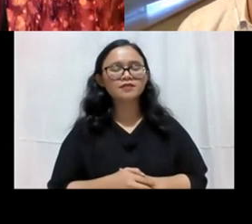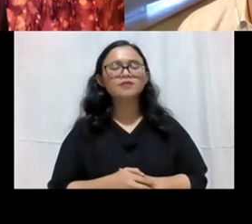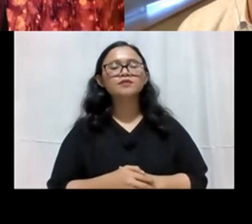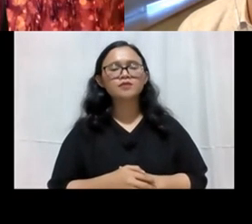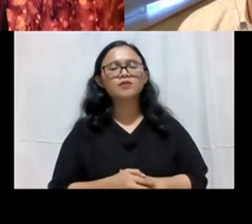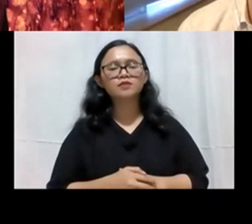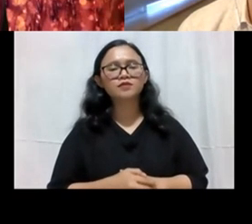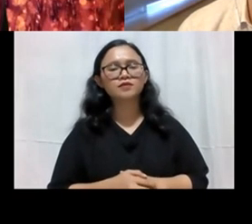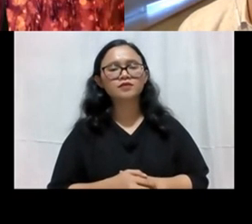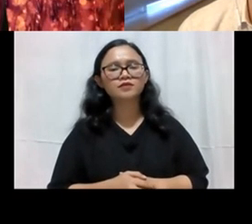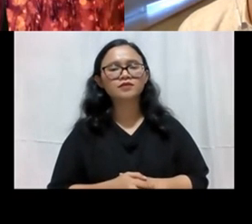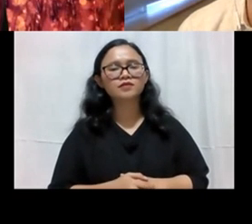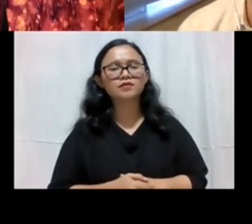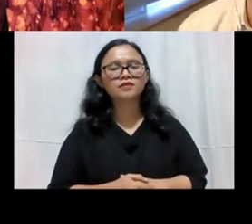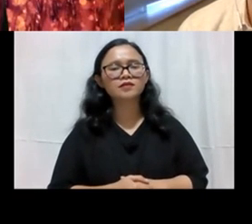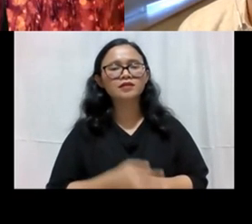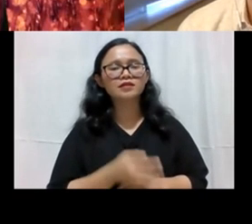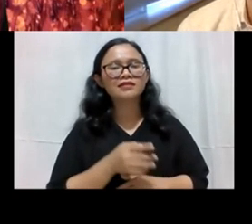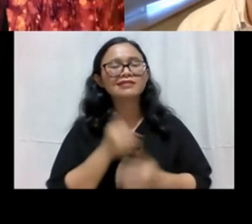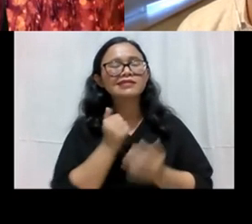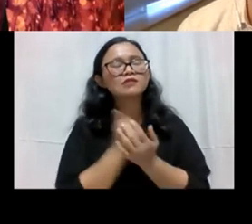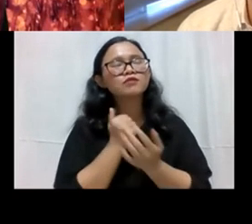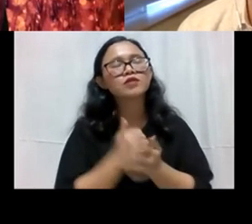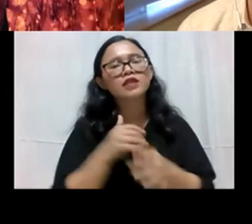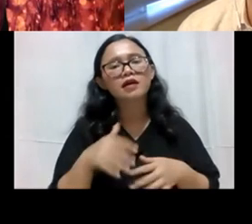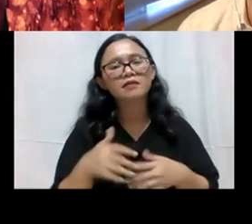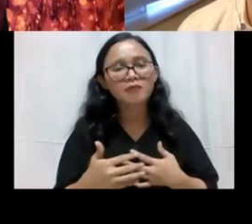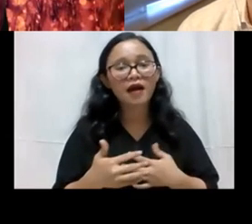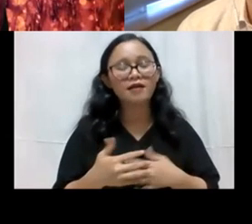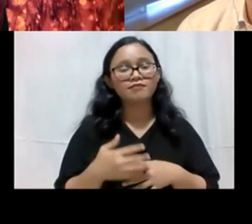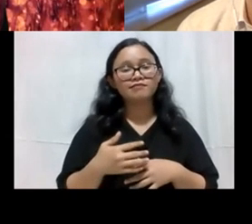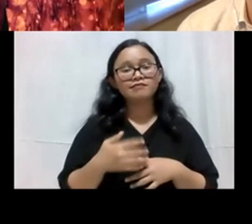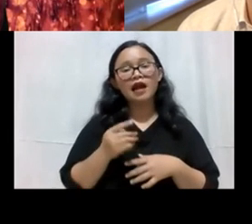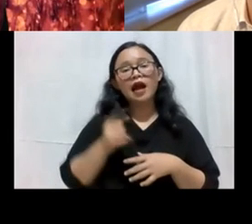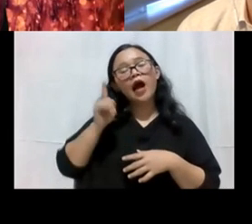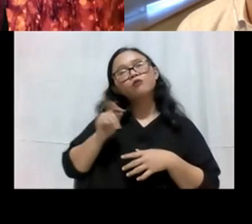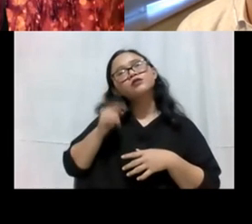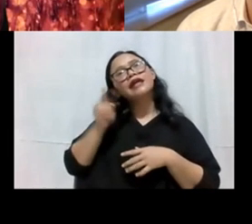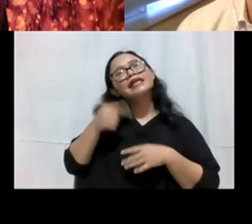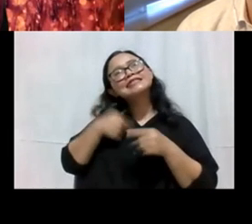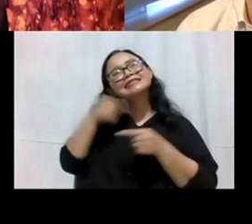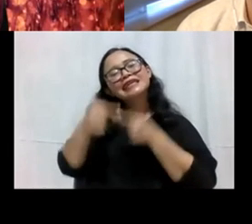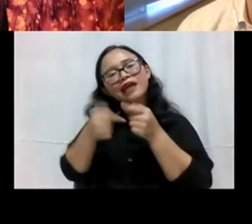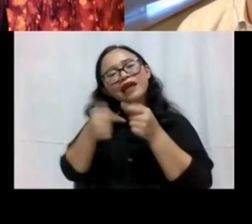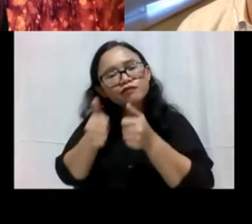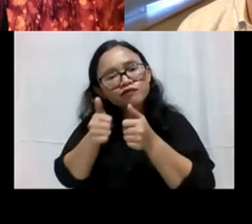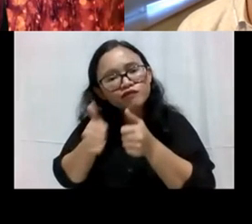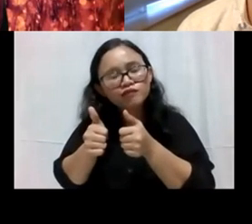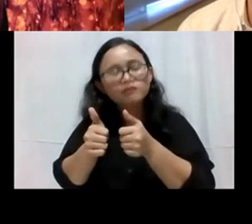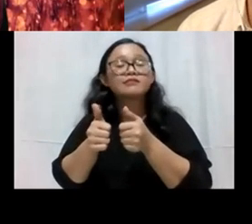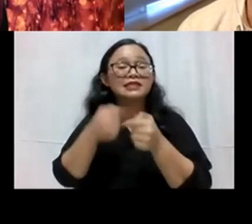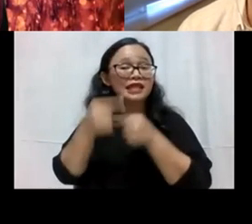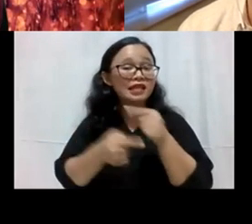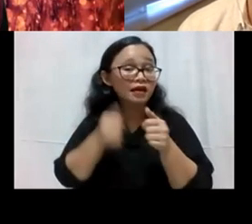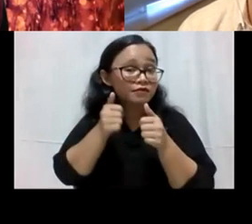think, is tell a good story to make a good film. And then there may be, just